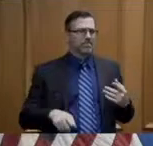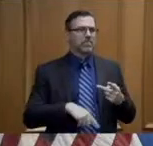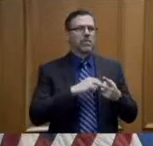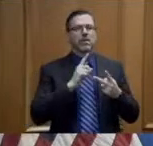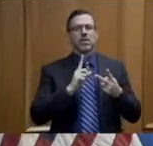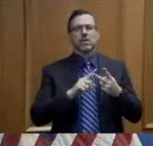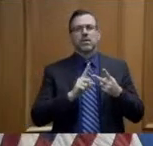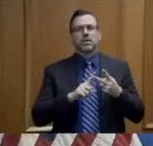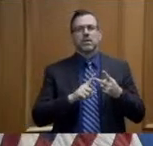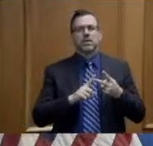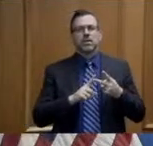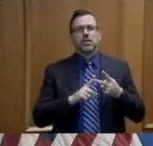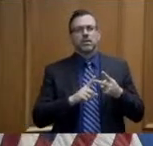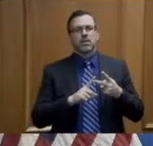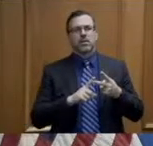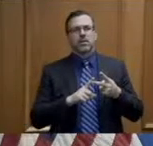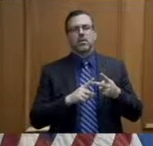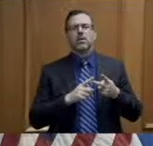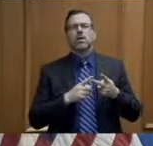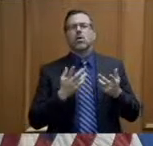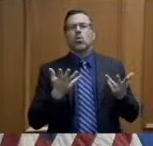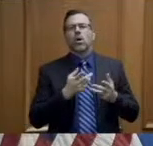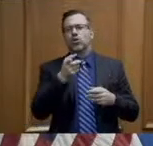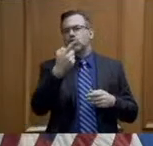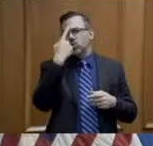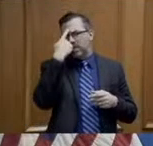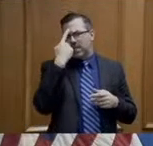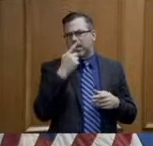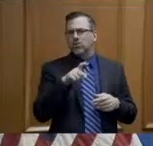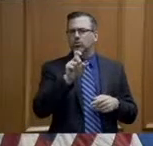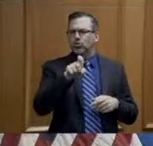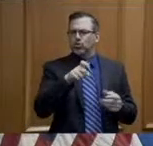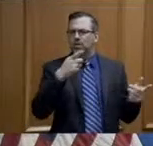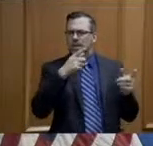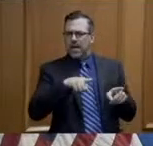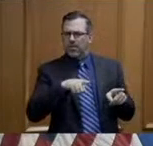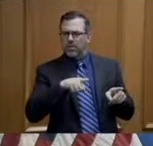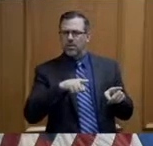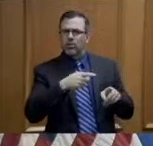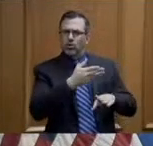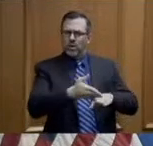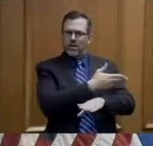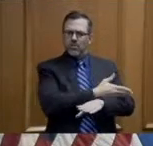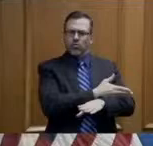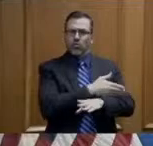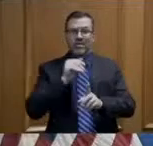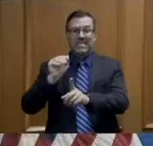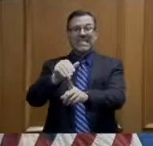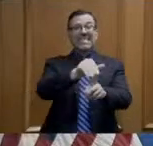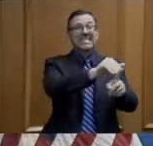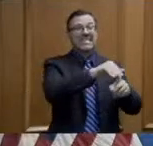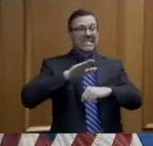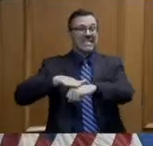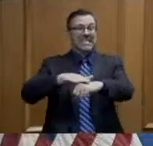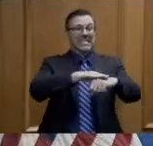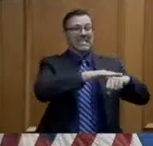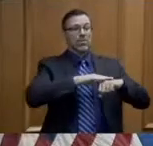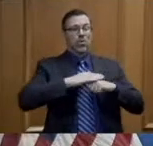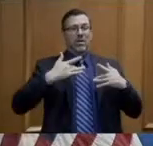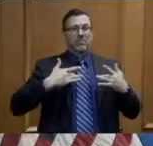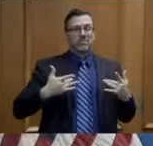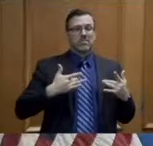what do you think can and should be done in order to resolve notification issues there? And then